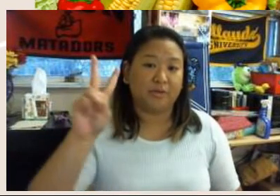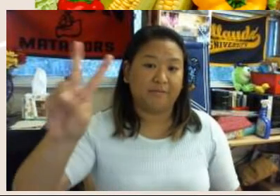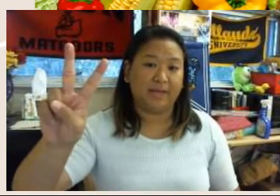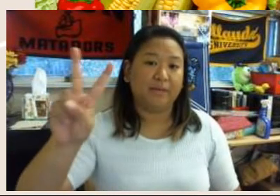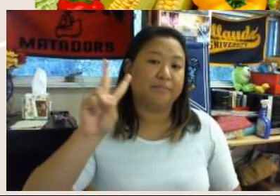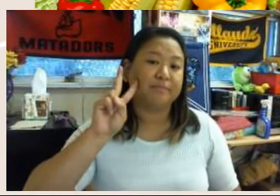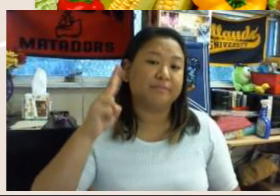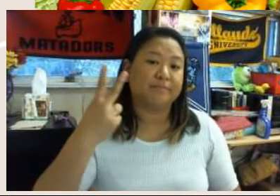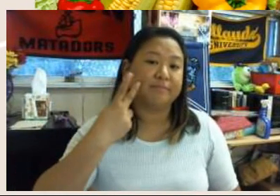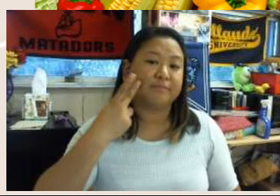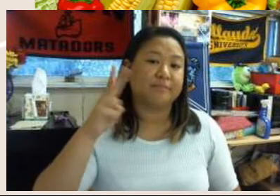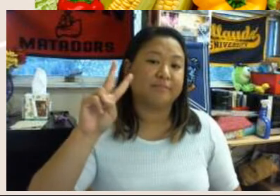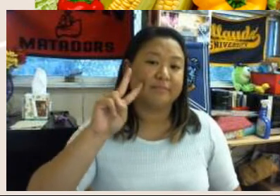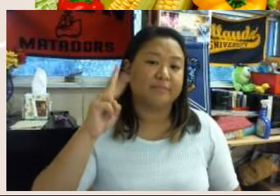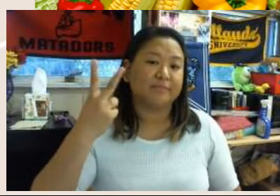Vegetables with a V.